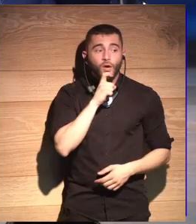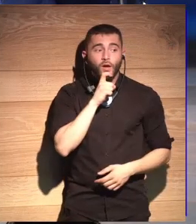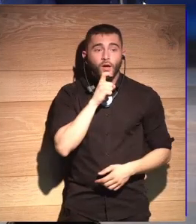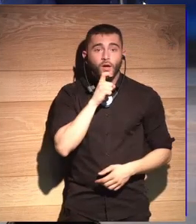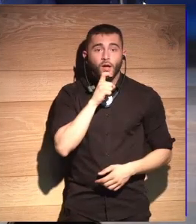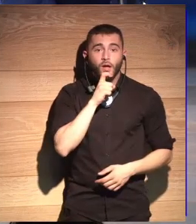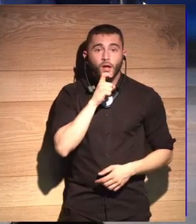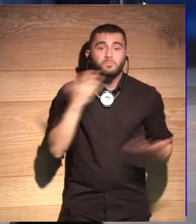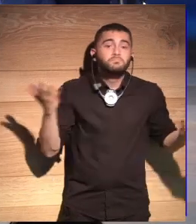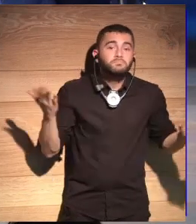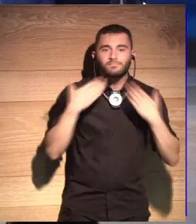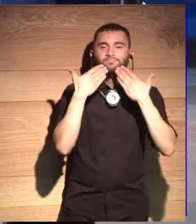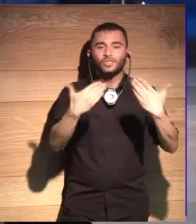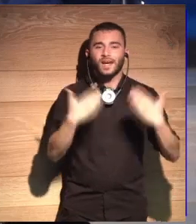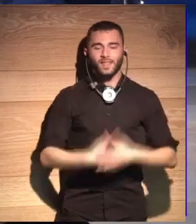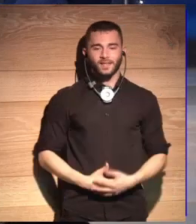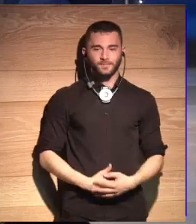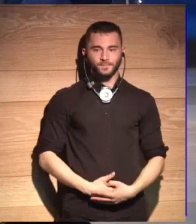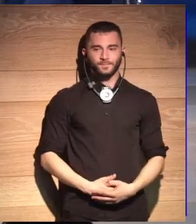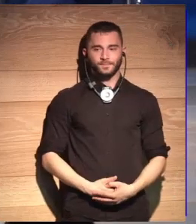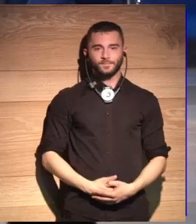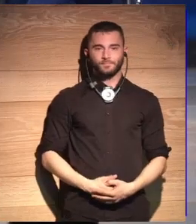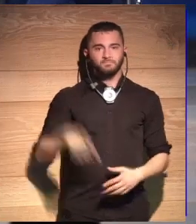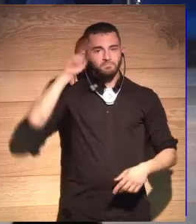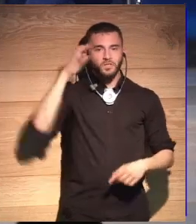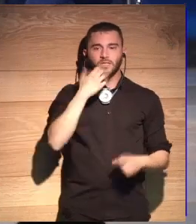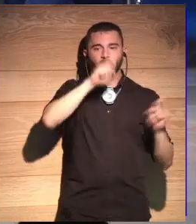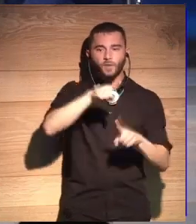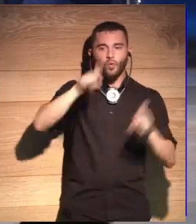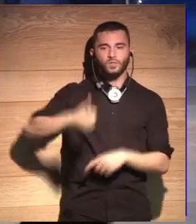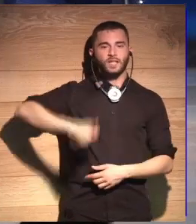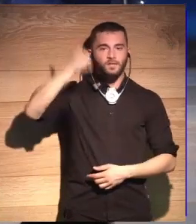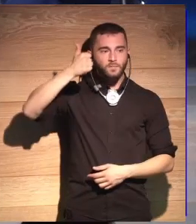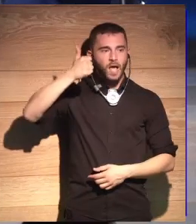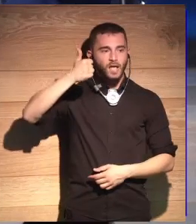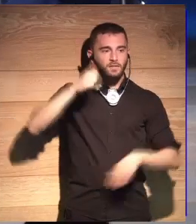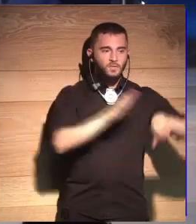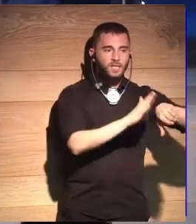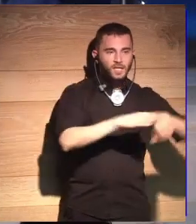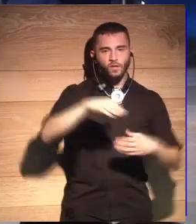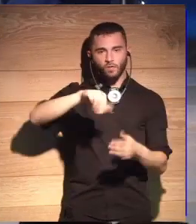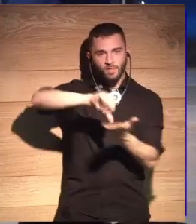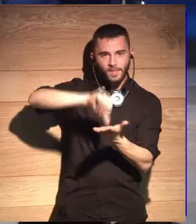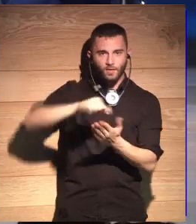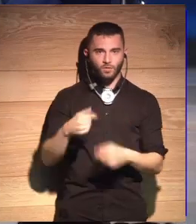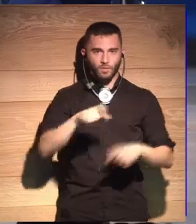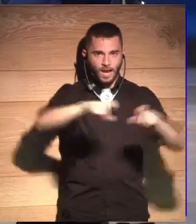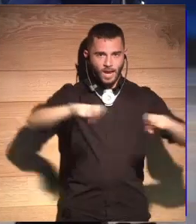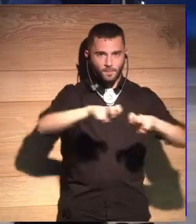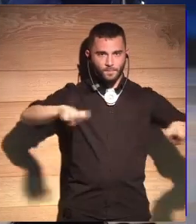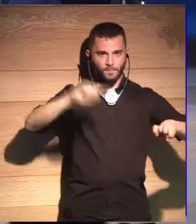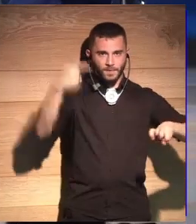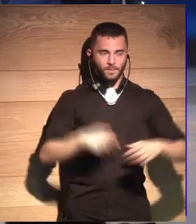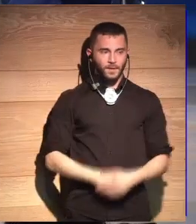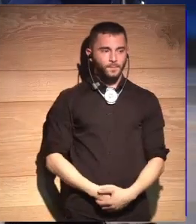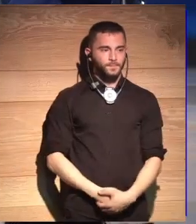that gap. How can we solve that? I don't know. I don't know if there are more questions on the